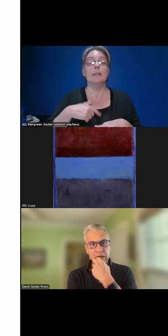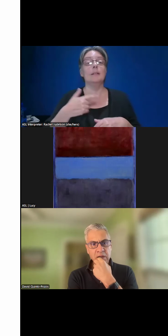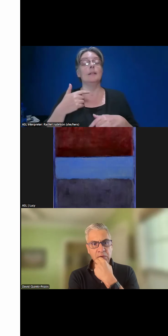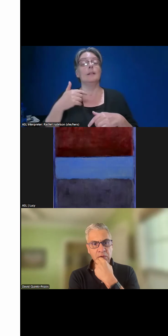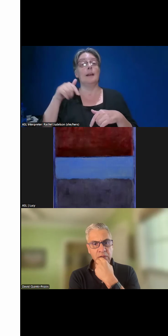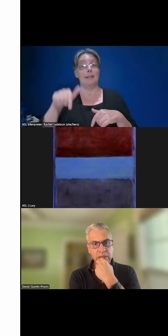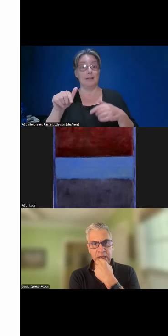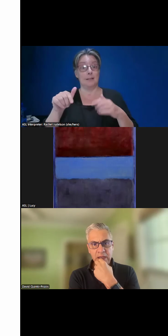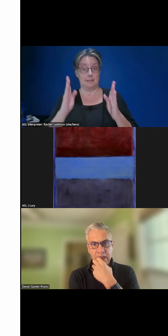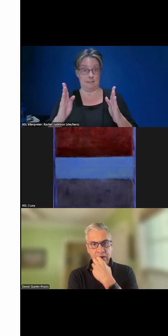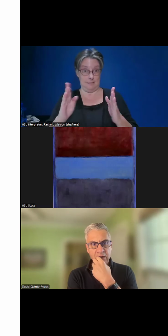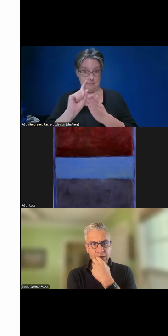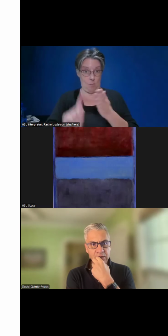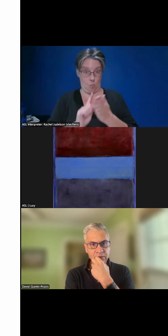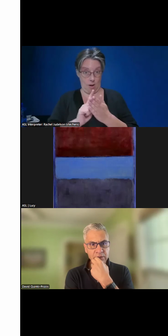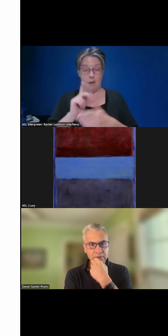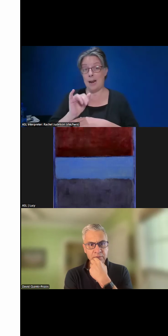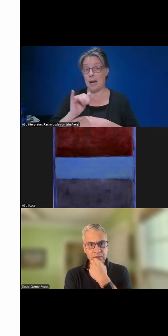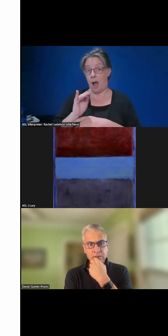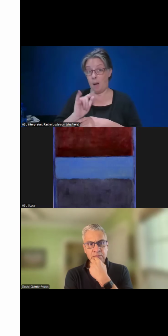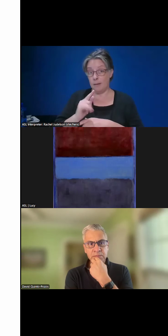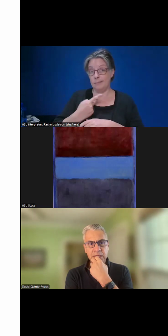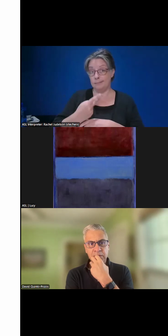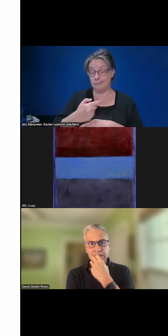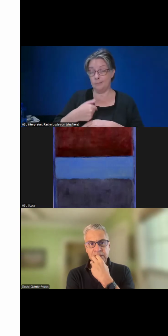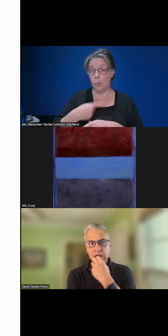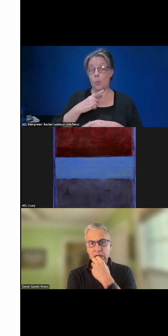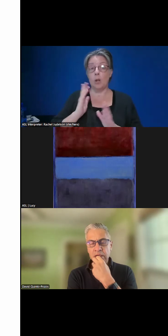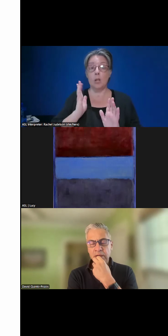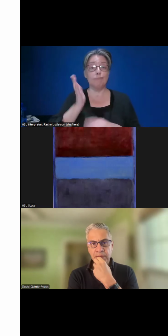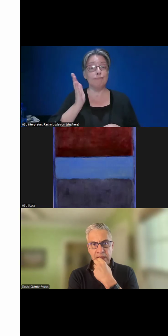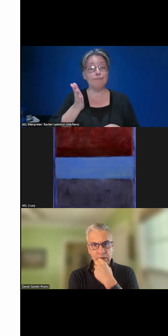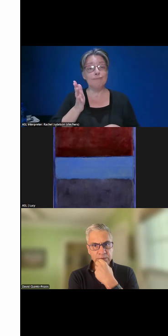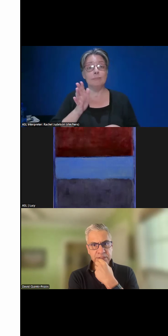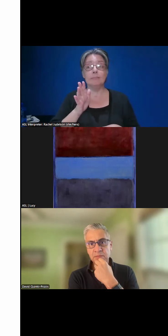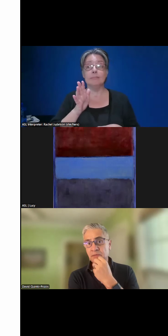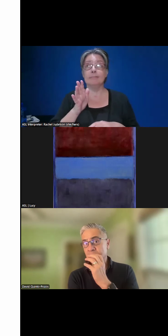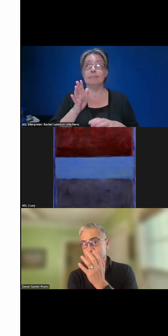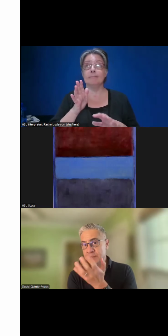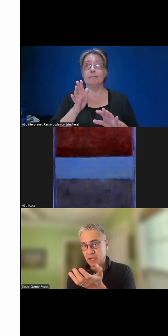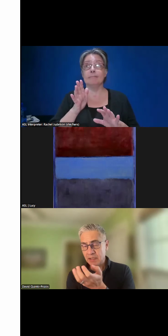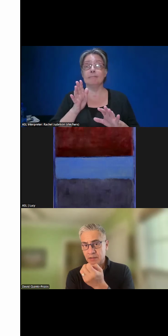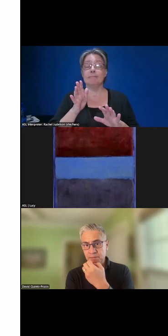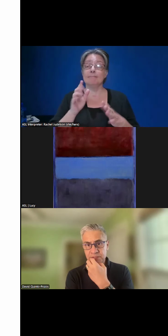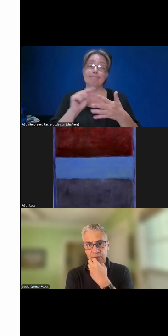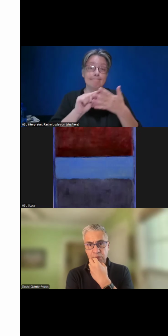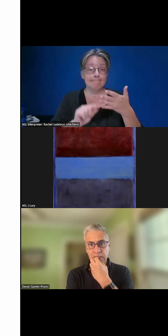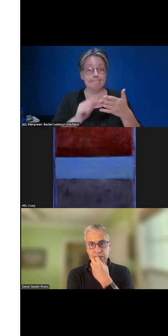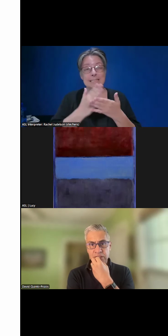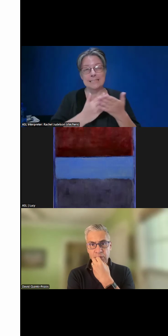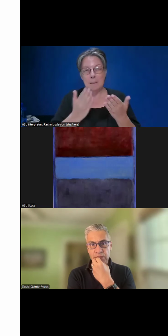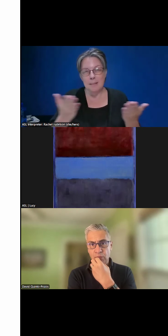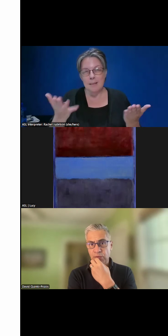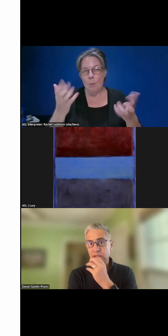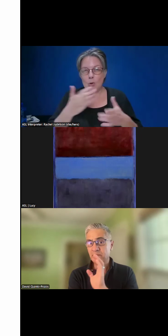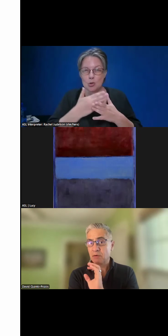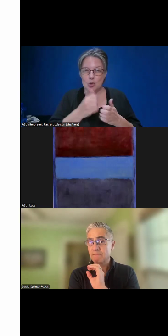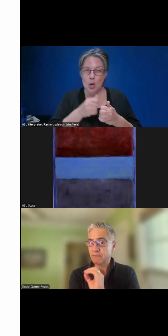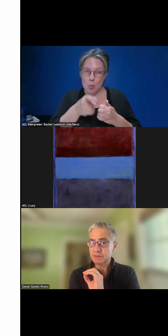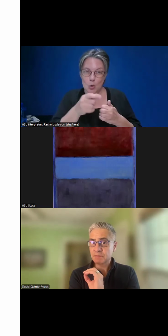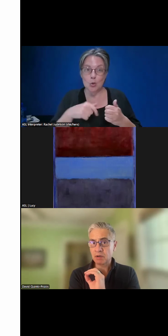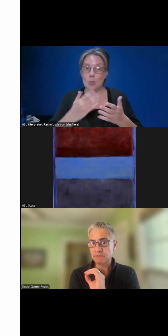that Kamal and I are going to be able to talk about some of these items that we'd like to share with you within